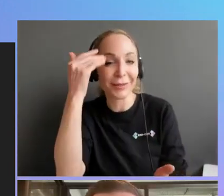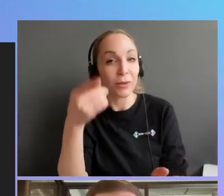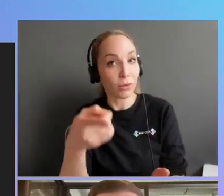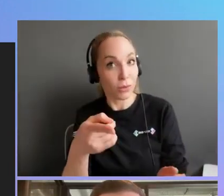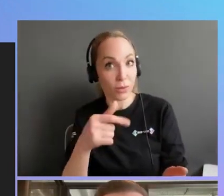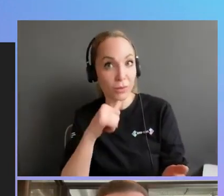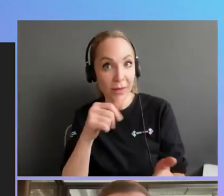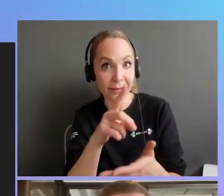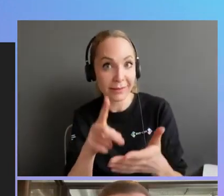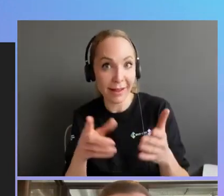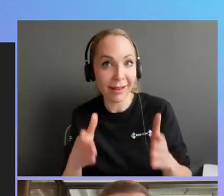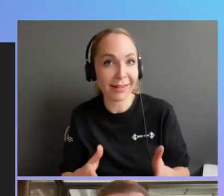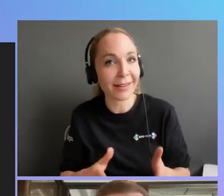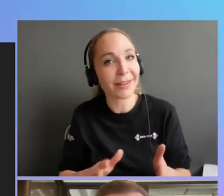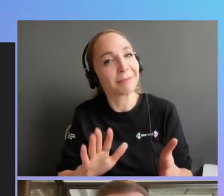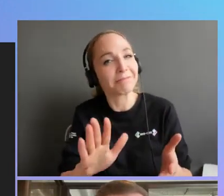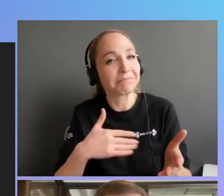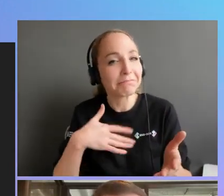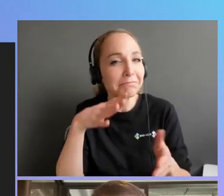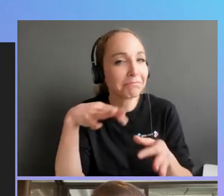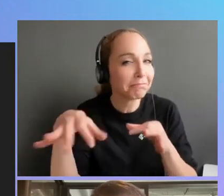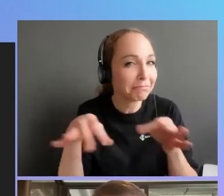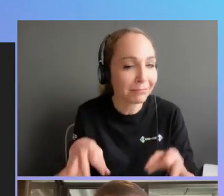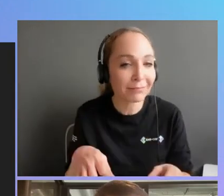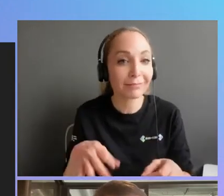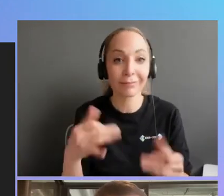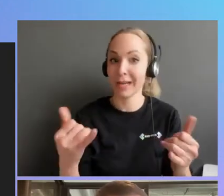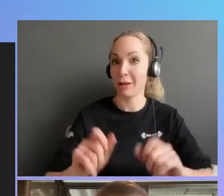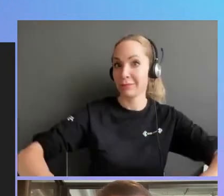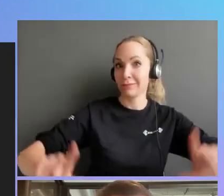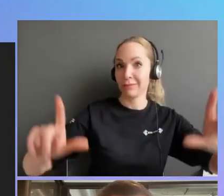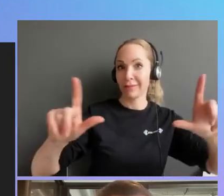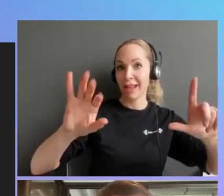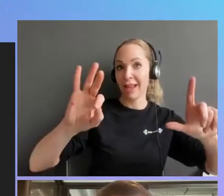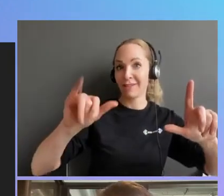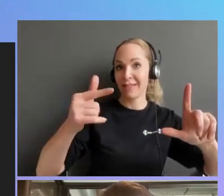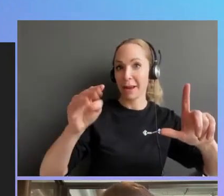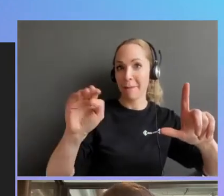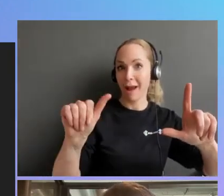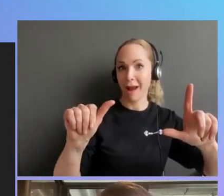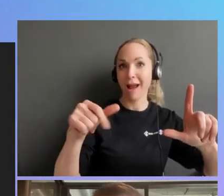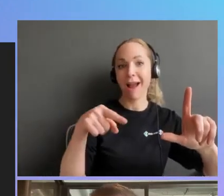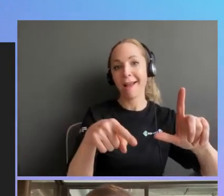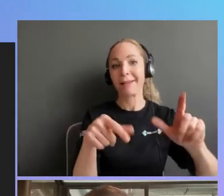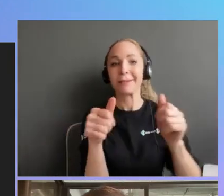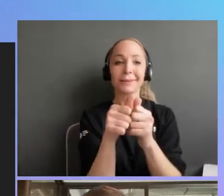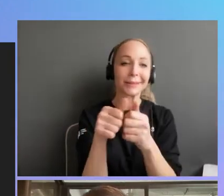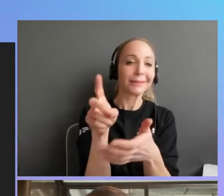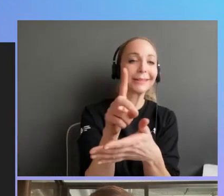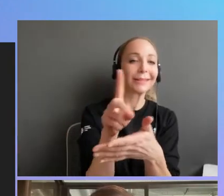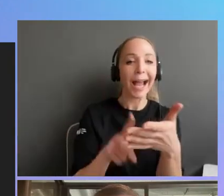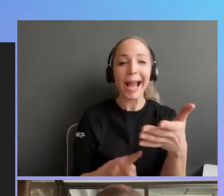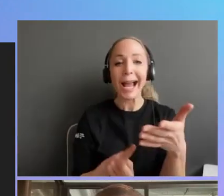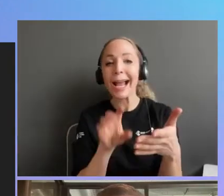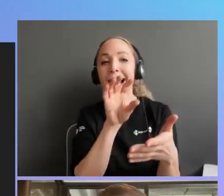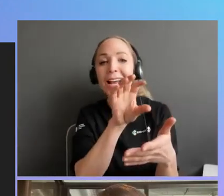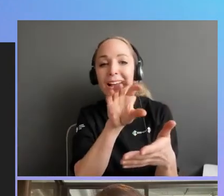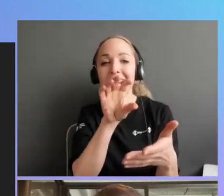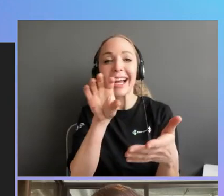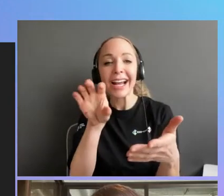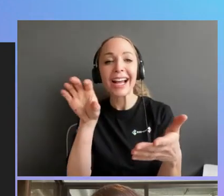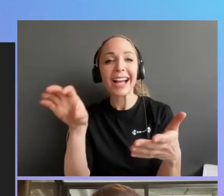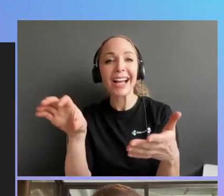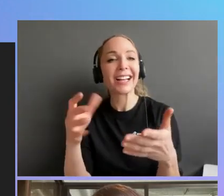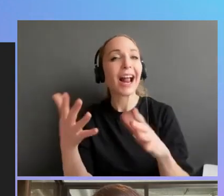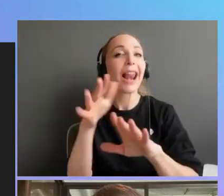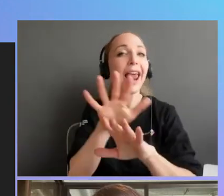what's on my screen. I have Figma application open with some designs. I'm going to select the right layer. Desktop one, and I'll describe what's